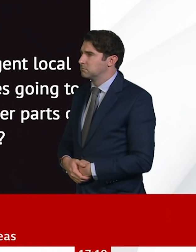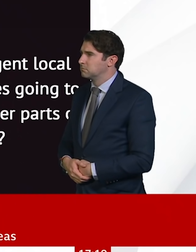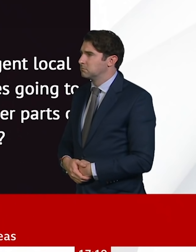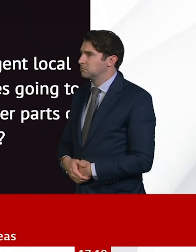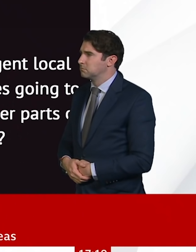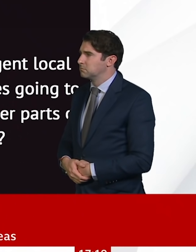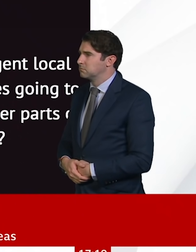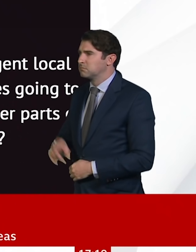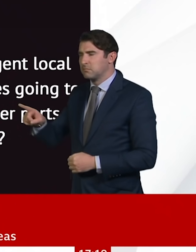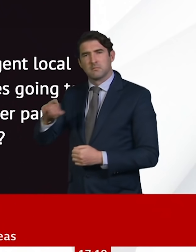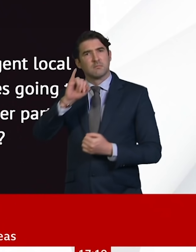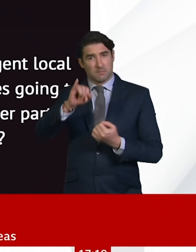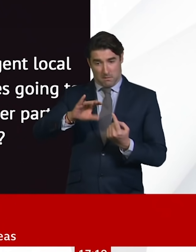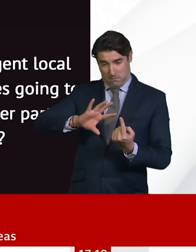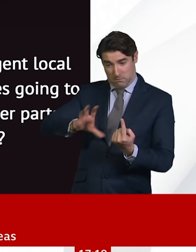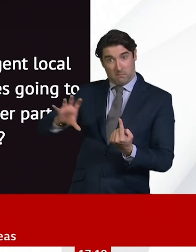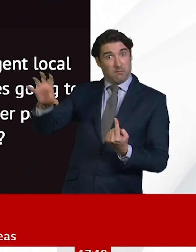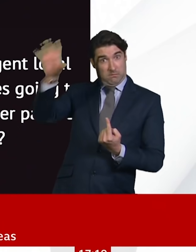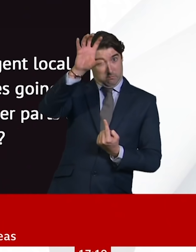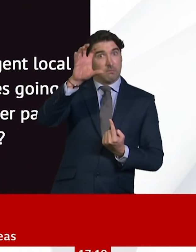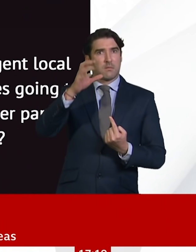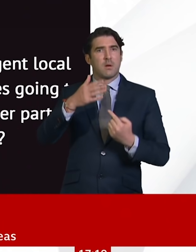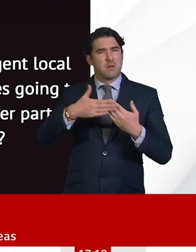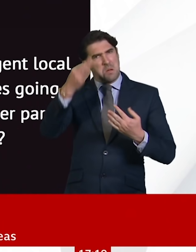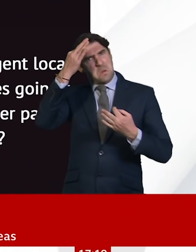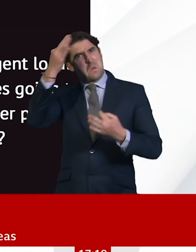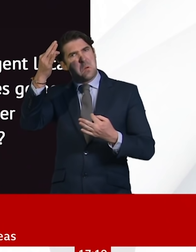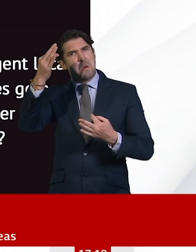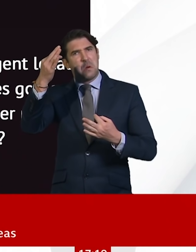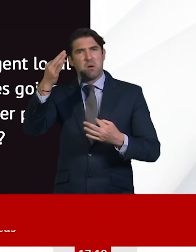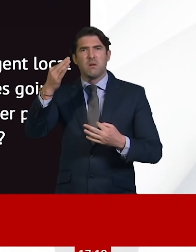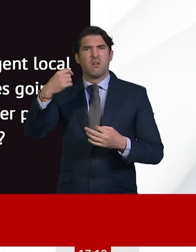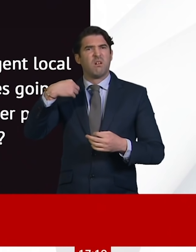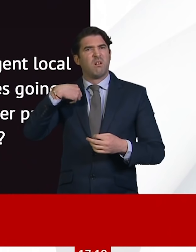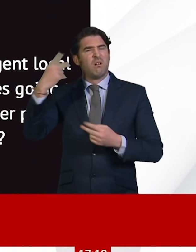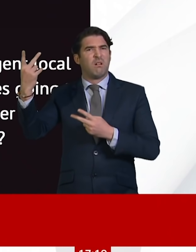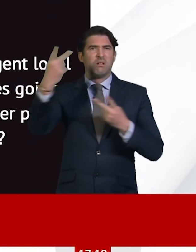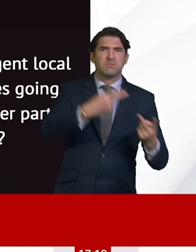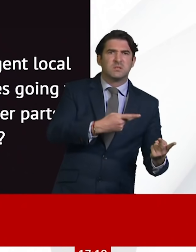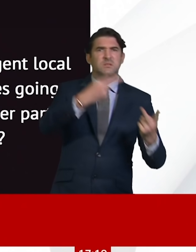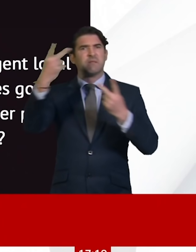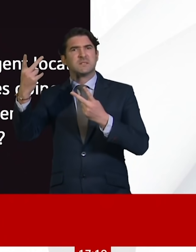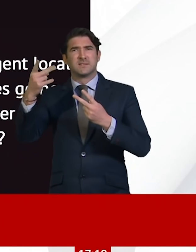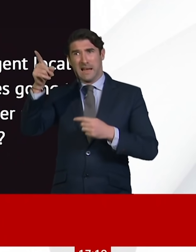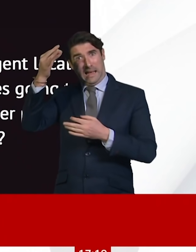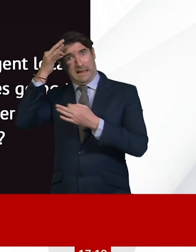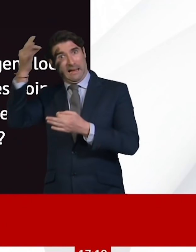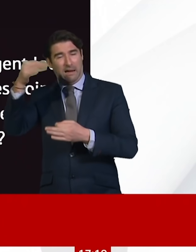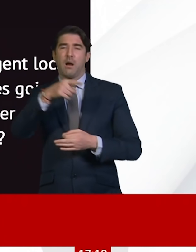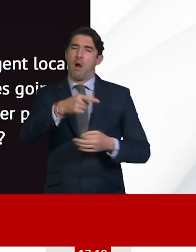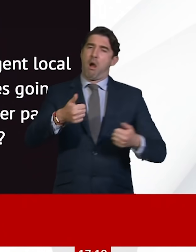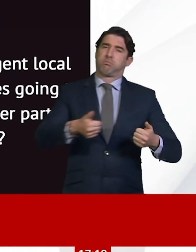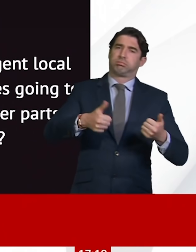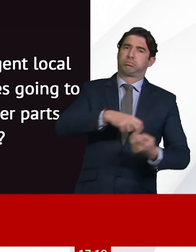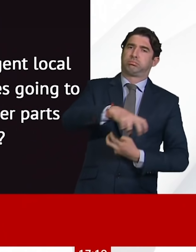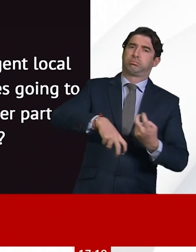those people in these areas travelling to other parts of the country that have fewer restrictions? Well, clearly